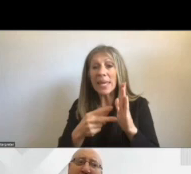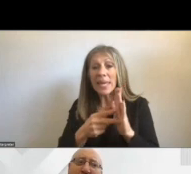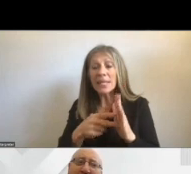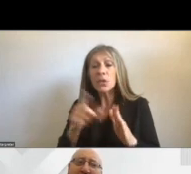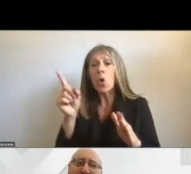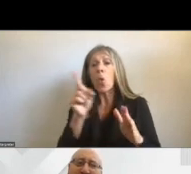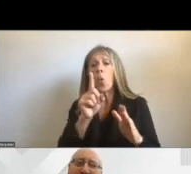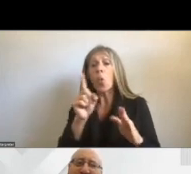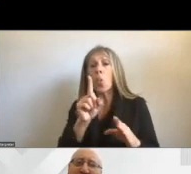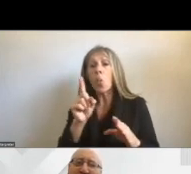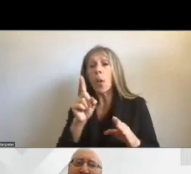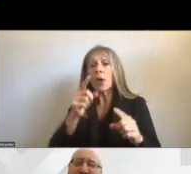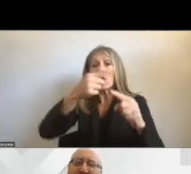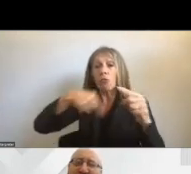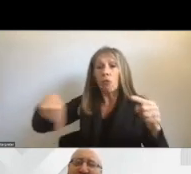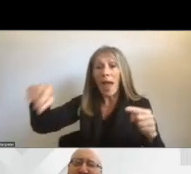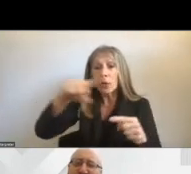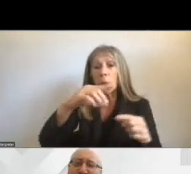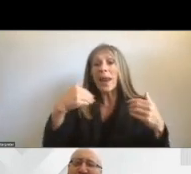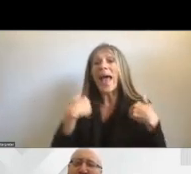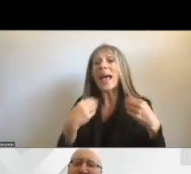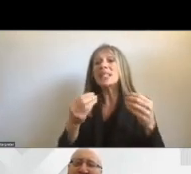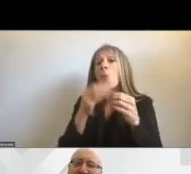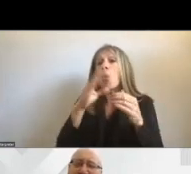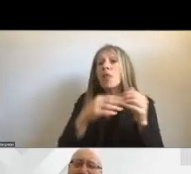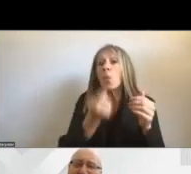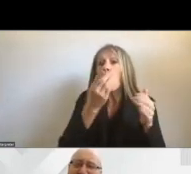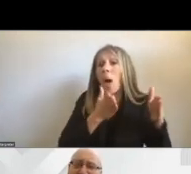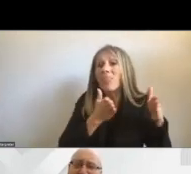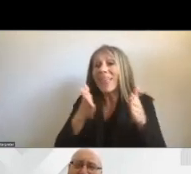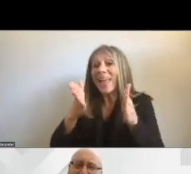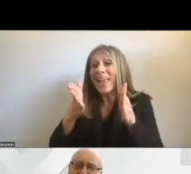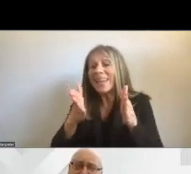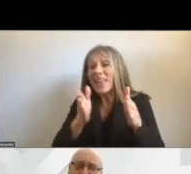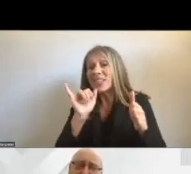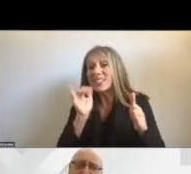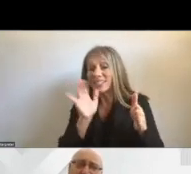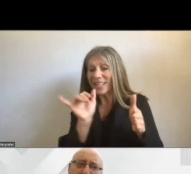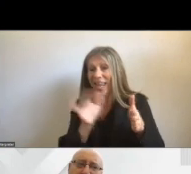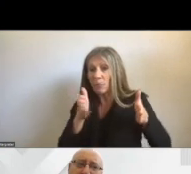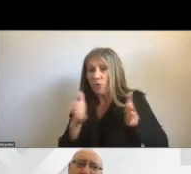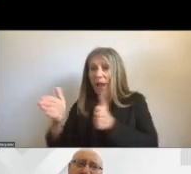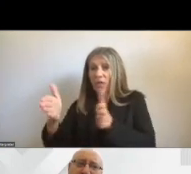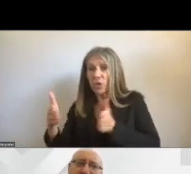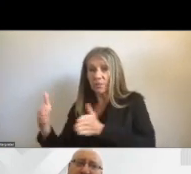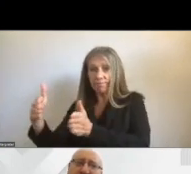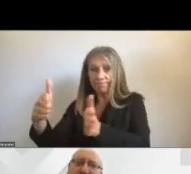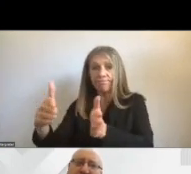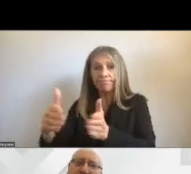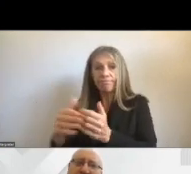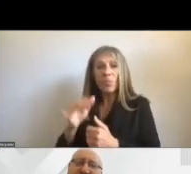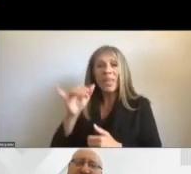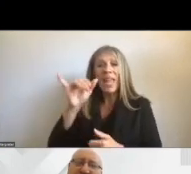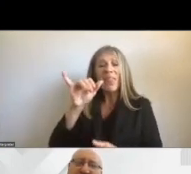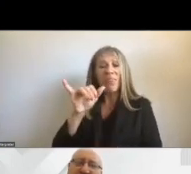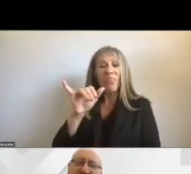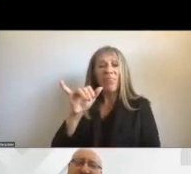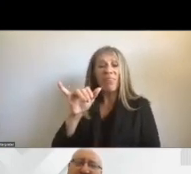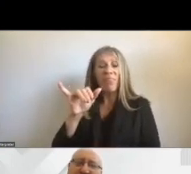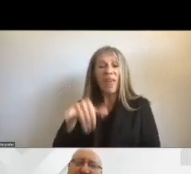At boarding and alighting areas at sidewalk or street level transit stops for rail vehicles, detectable